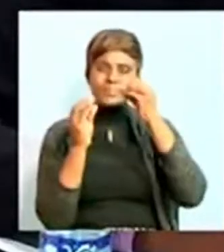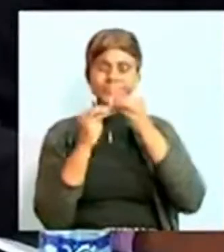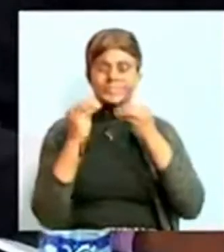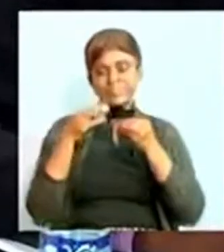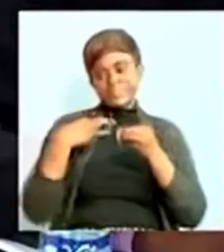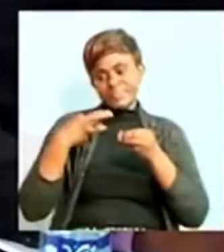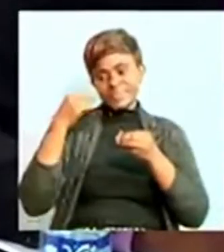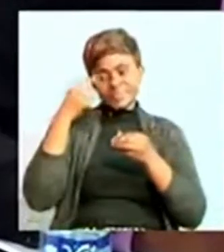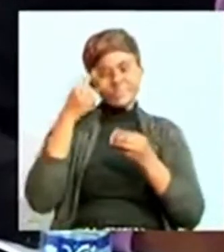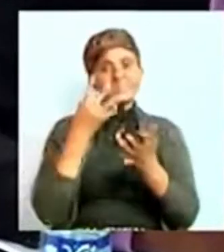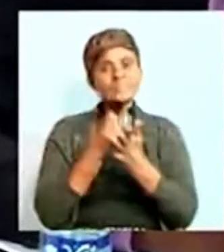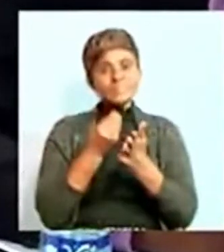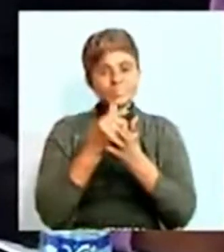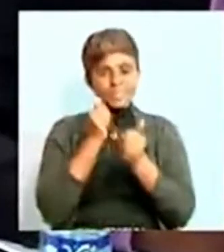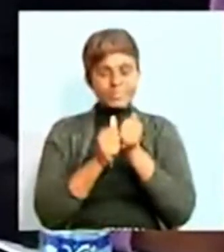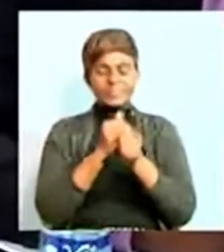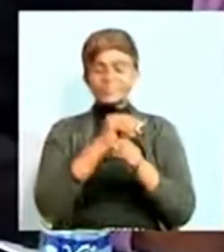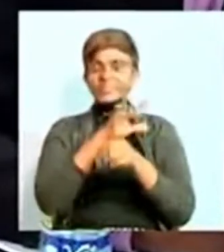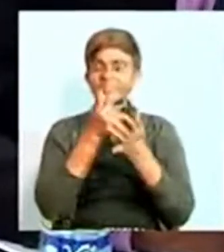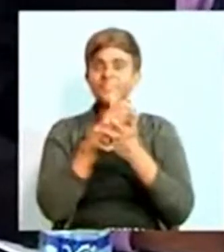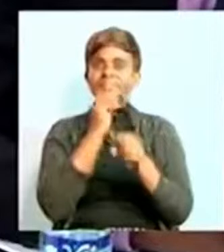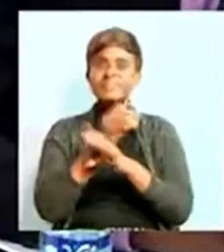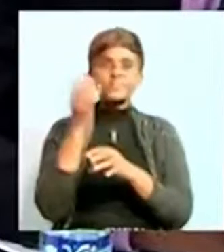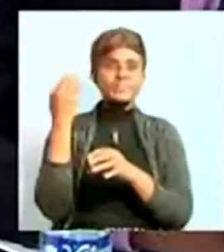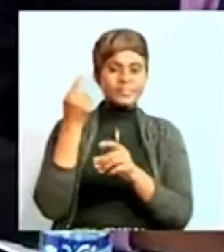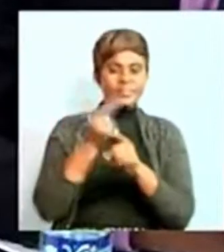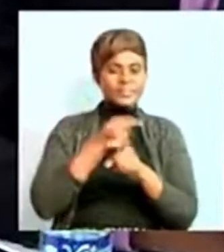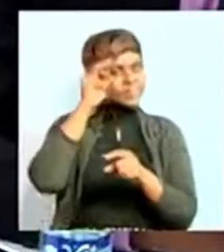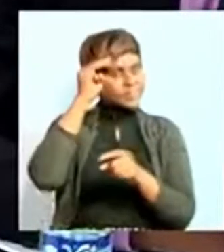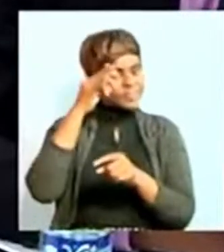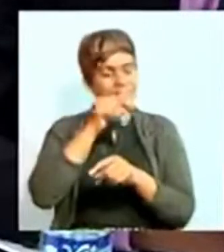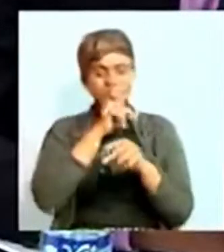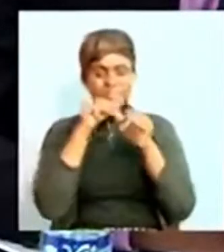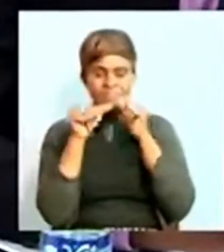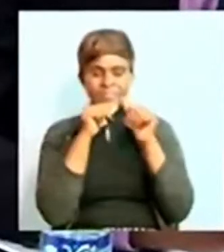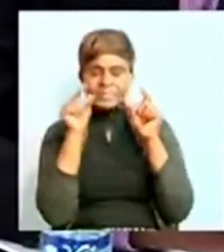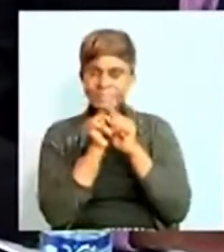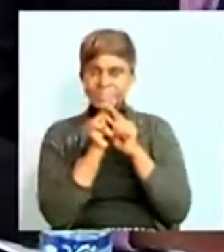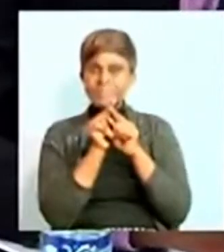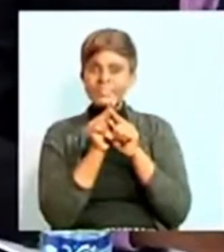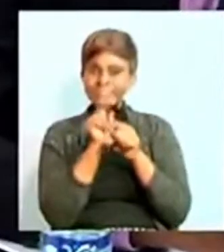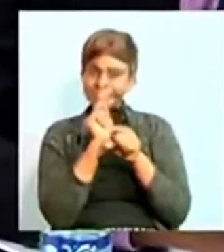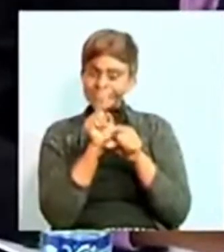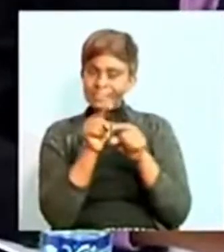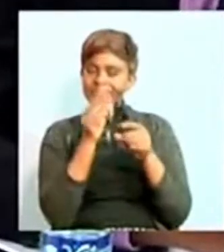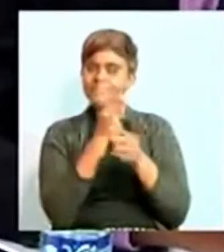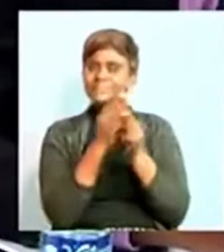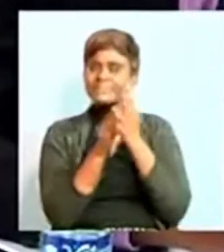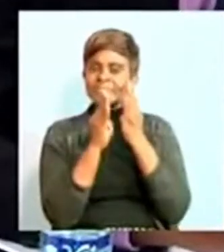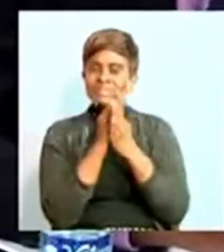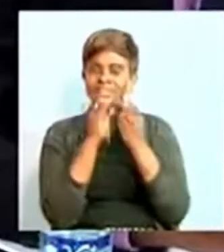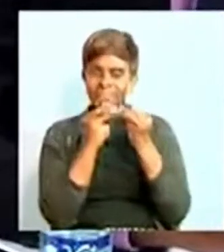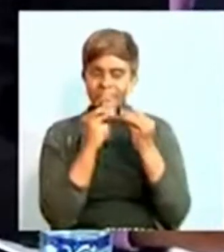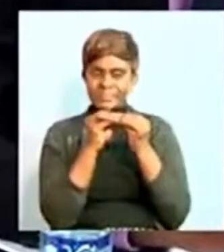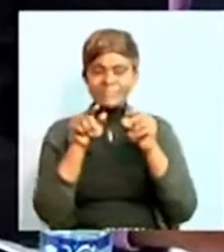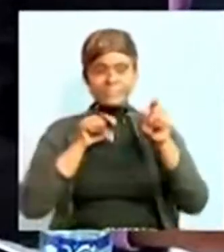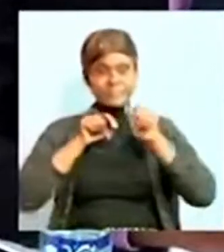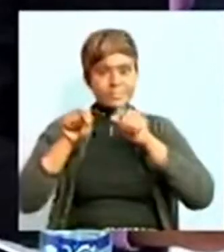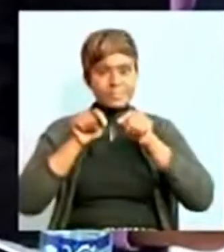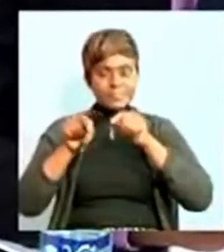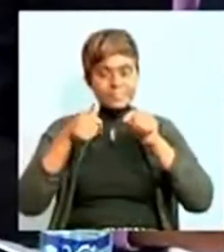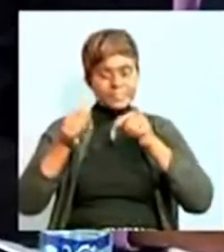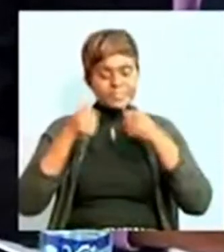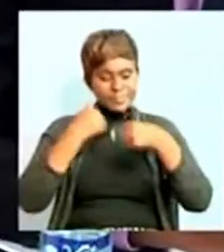for funding, which were available then from Ministry of Agriculture, and they built up these markets. So in running the markets, they formed